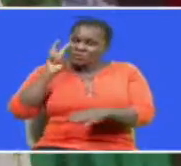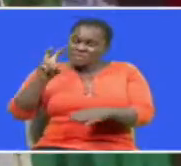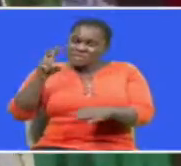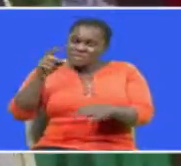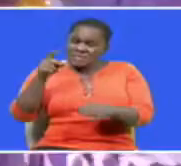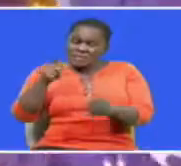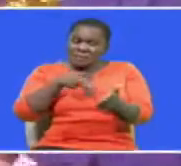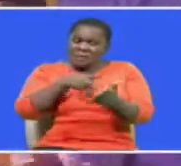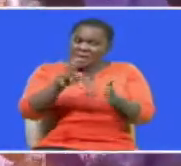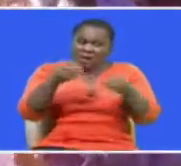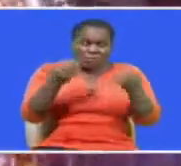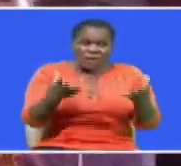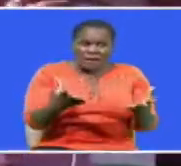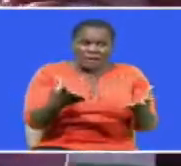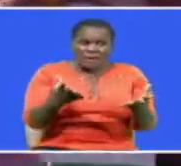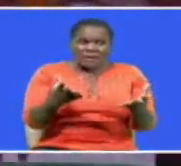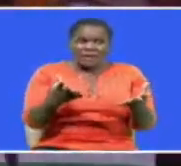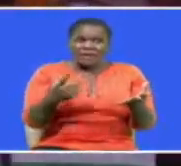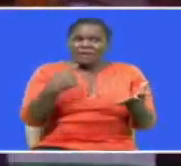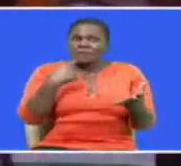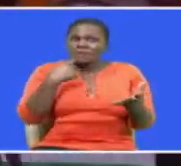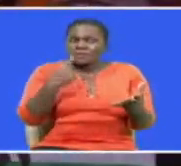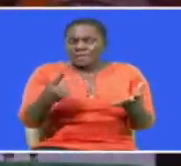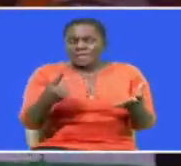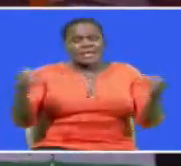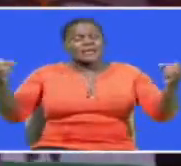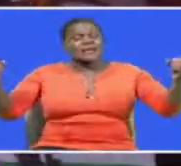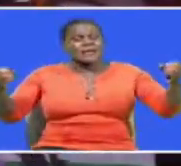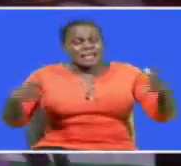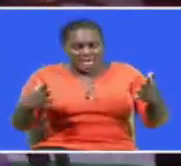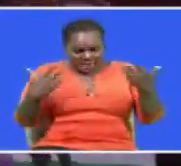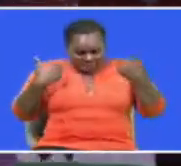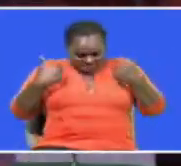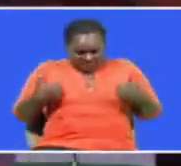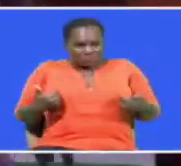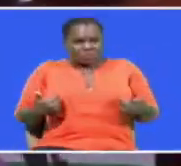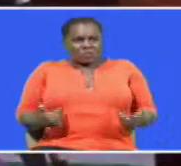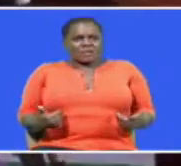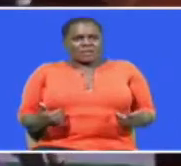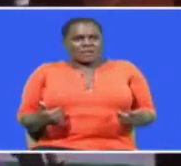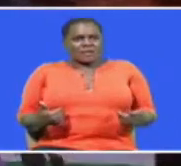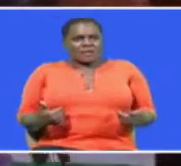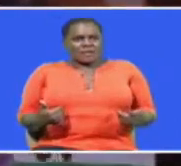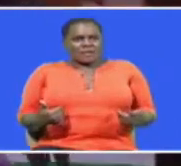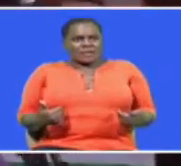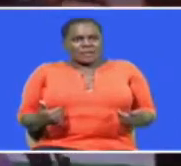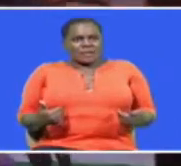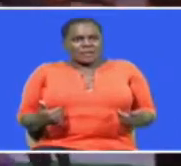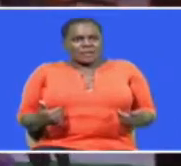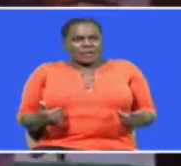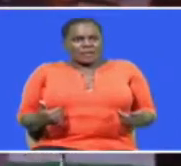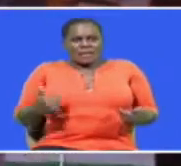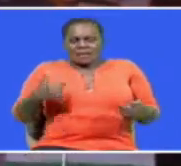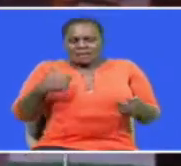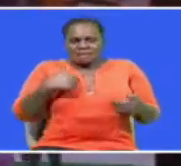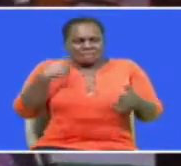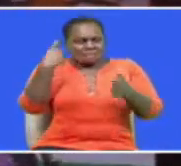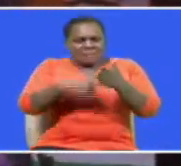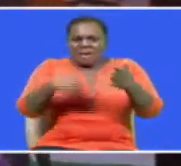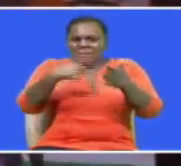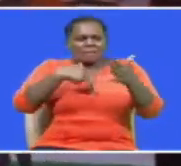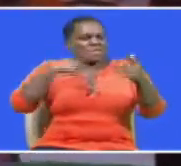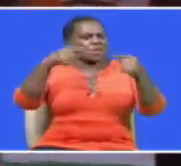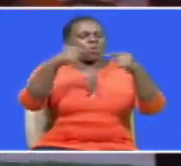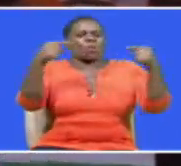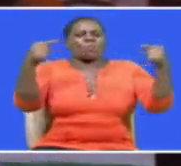yao utashangaa. Kwa kusema mchana peupe, mimi napinga kutozwa kwa